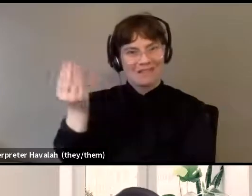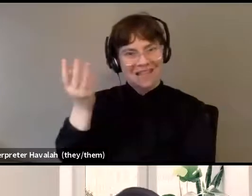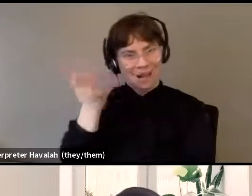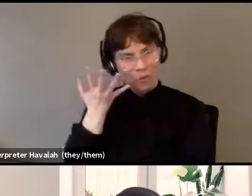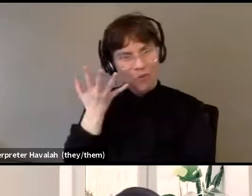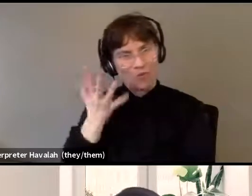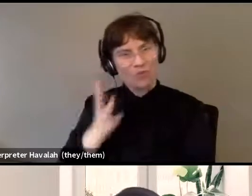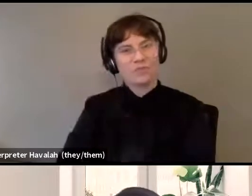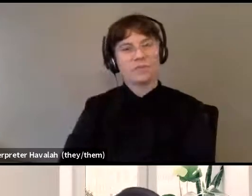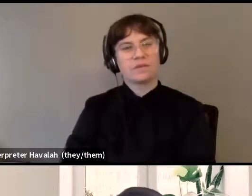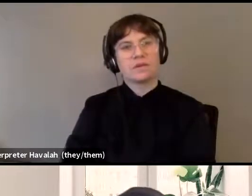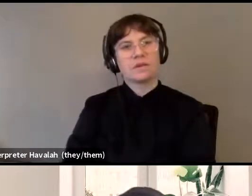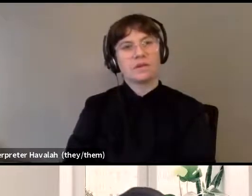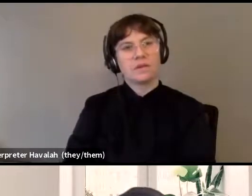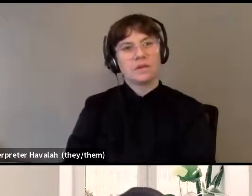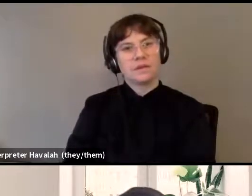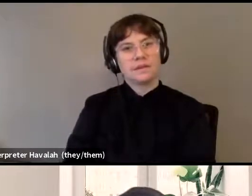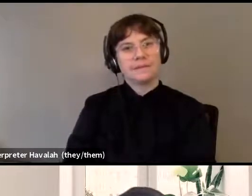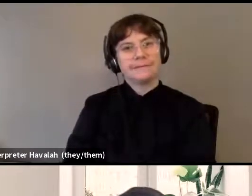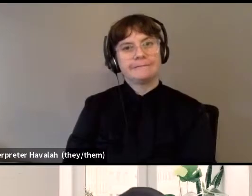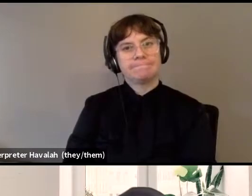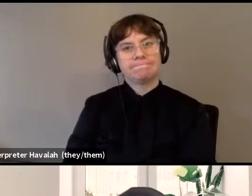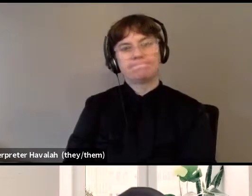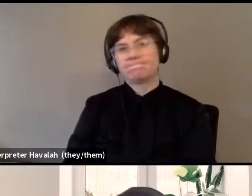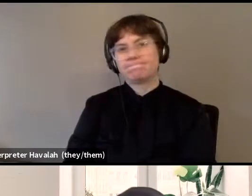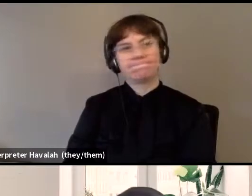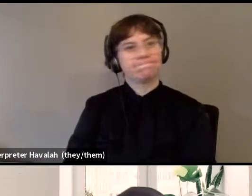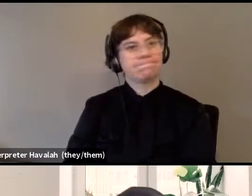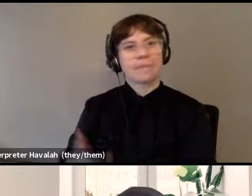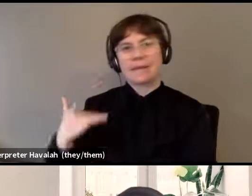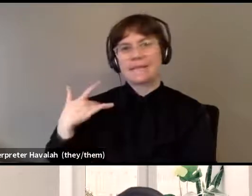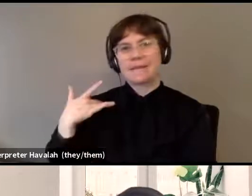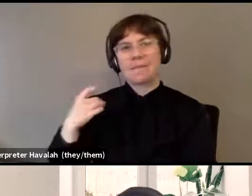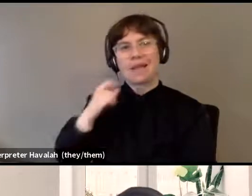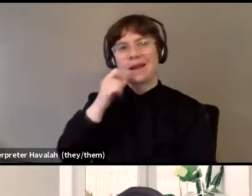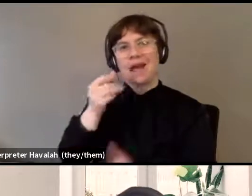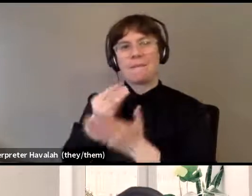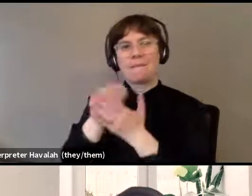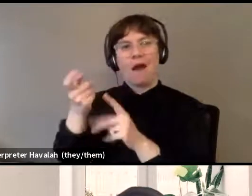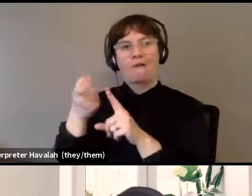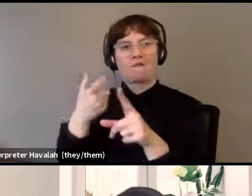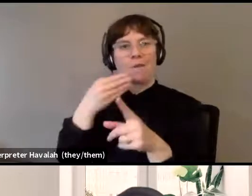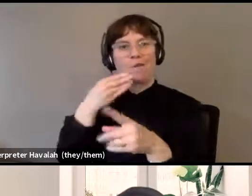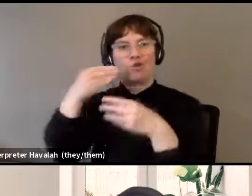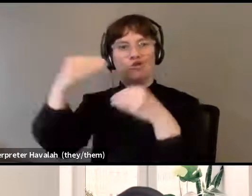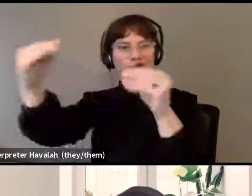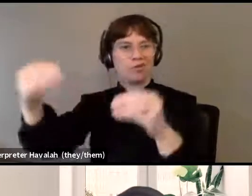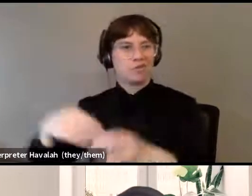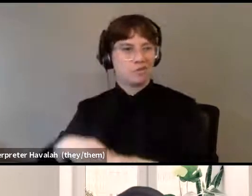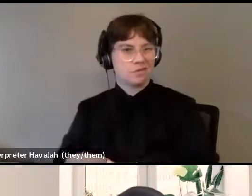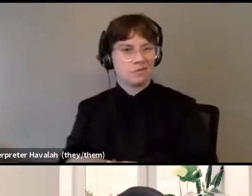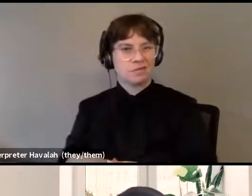attention. We typically don't buy from other grocery stores, and